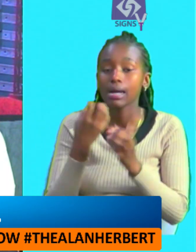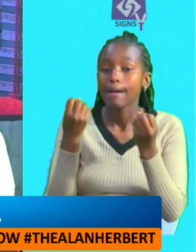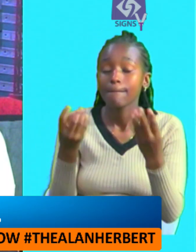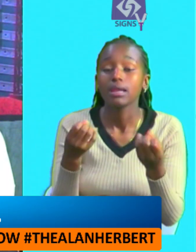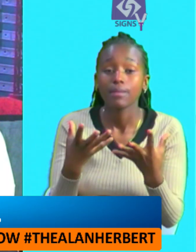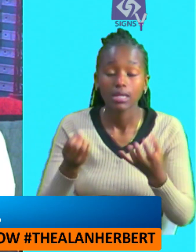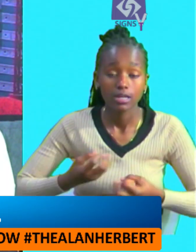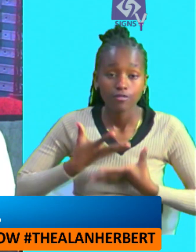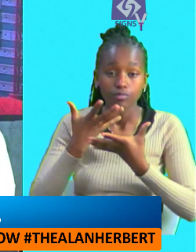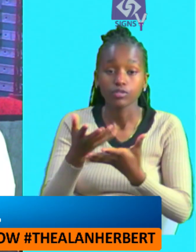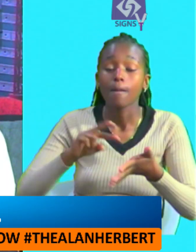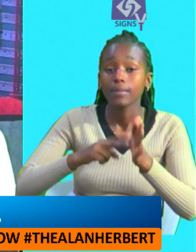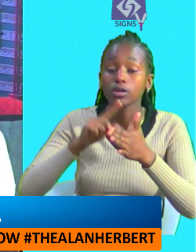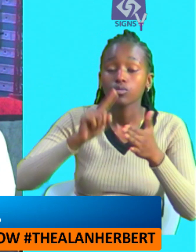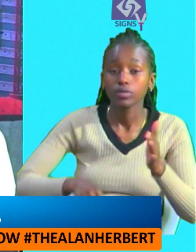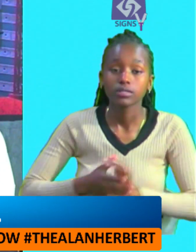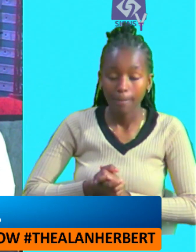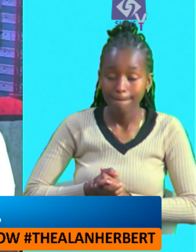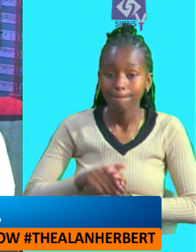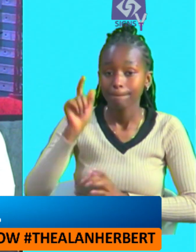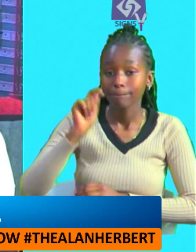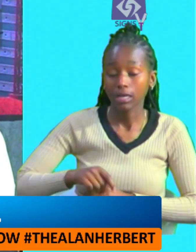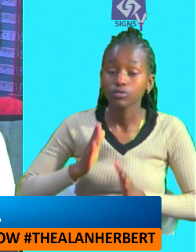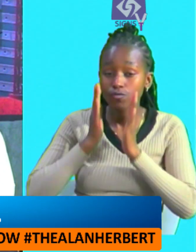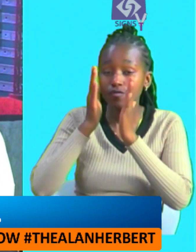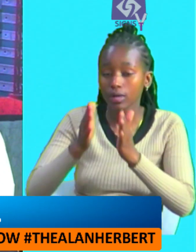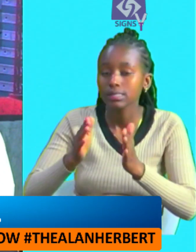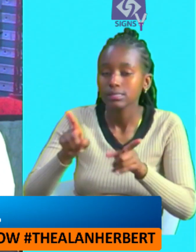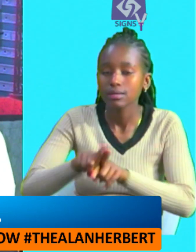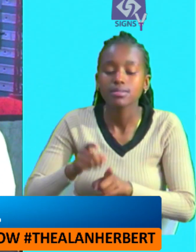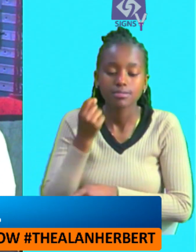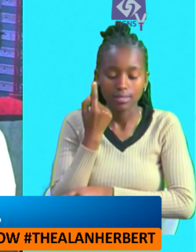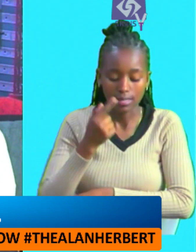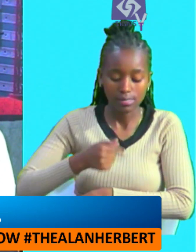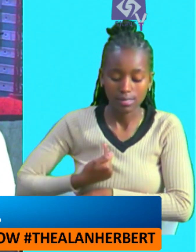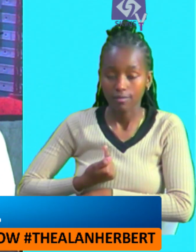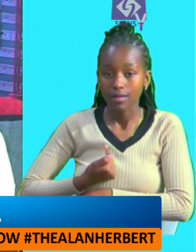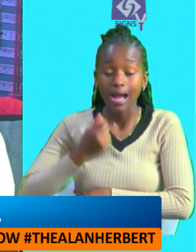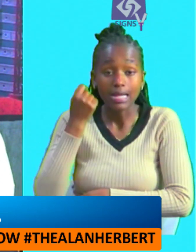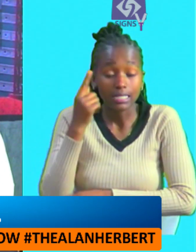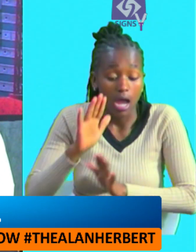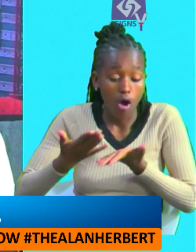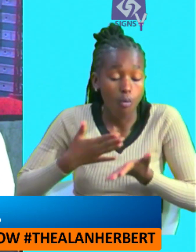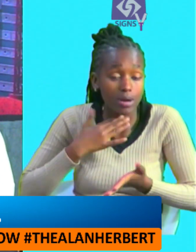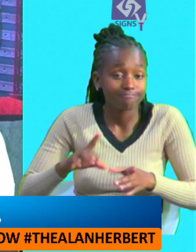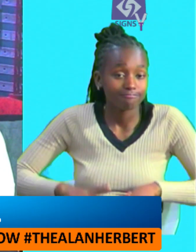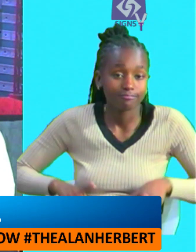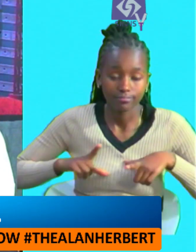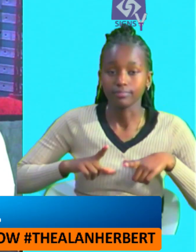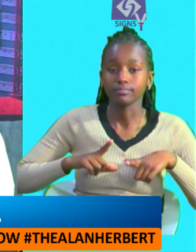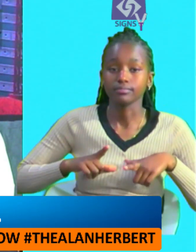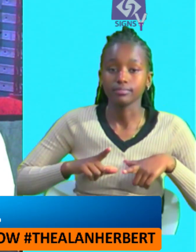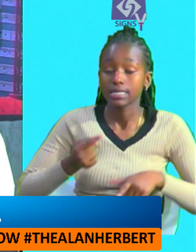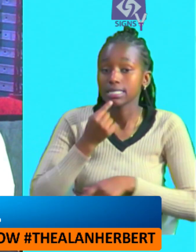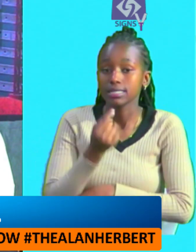between watching these crazy skits that Crazy Kena does and saying, no, today I'm going to listen to a podcast that is